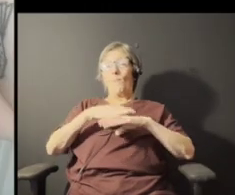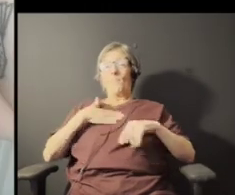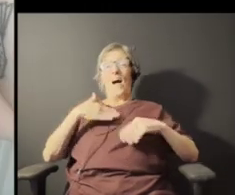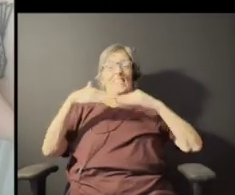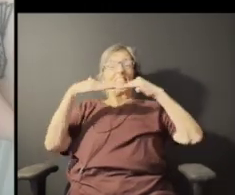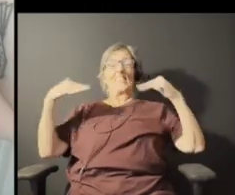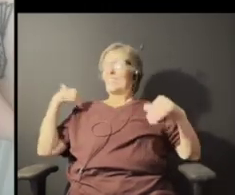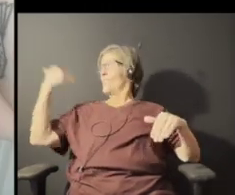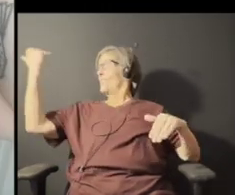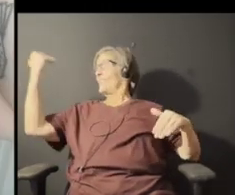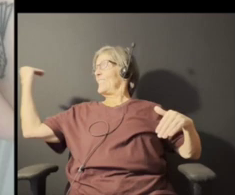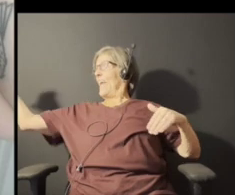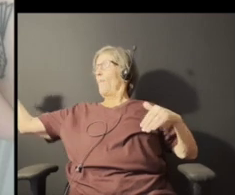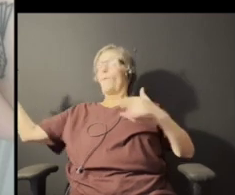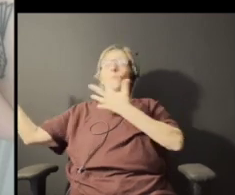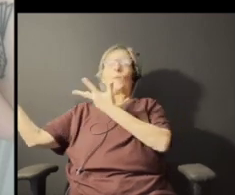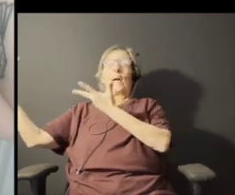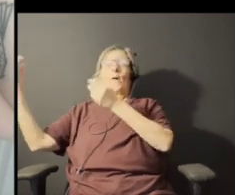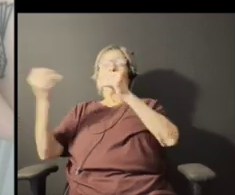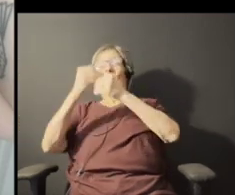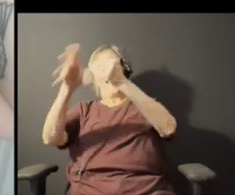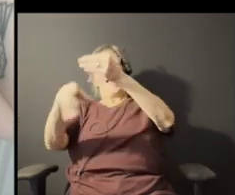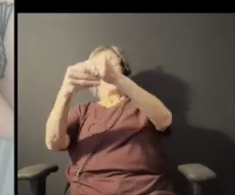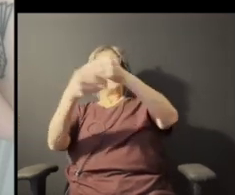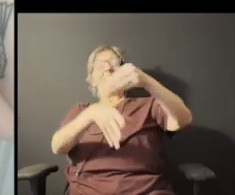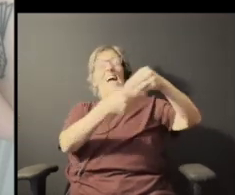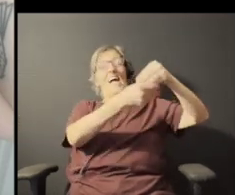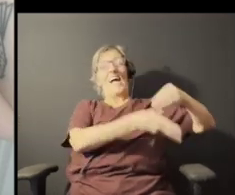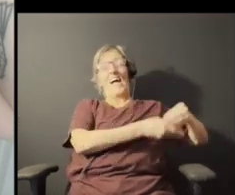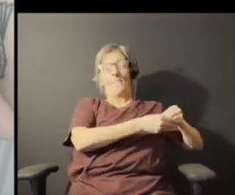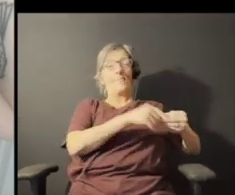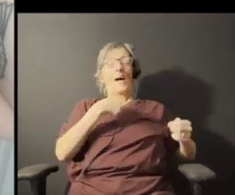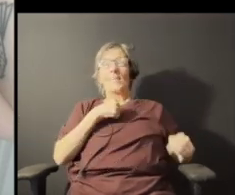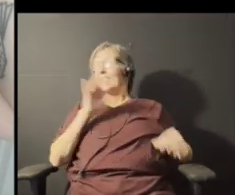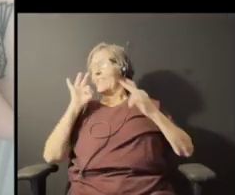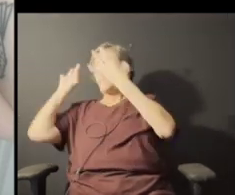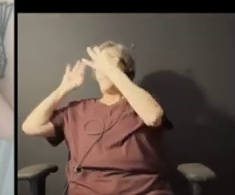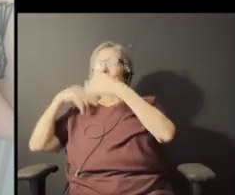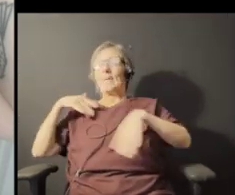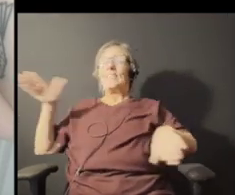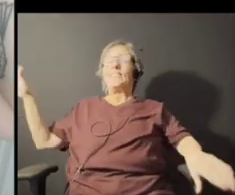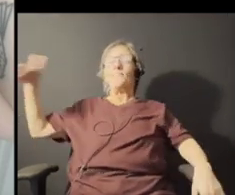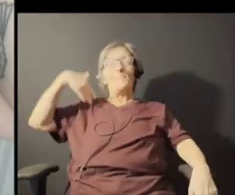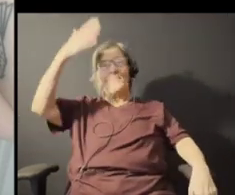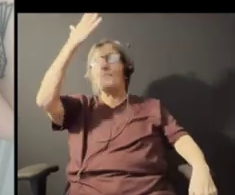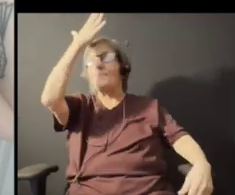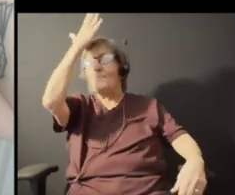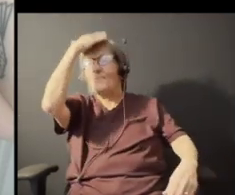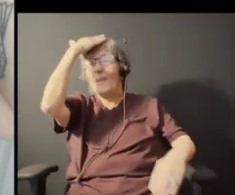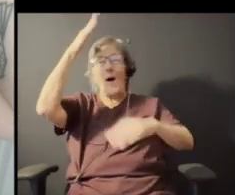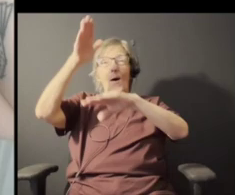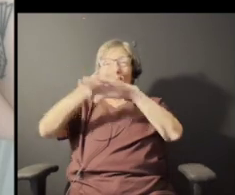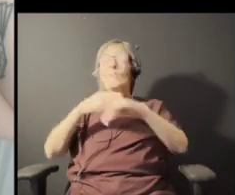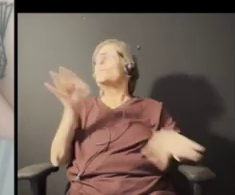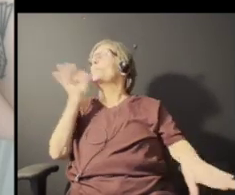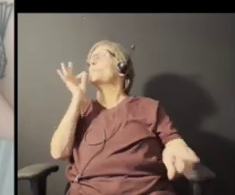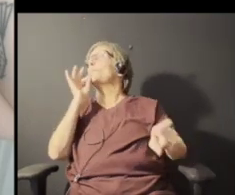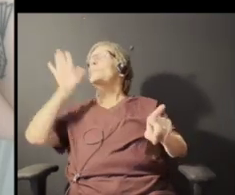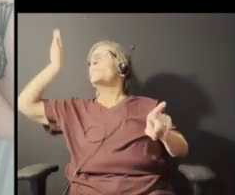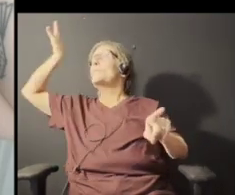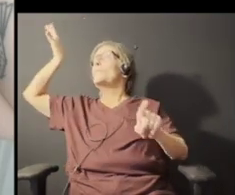shelf right now, just kind of waiting to have more stuff added to it. And I go by and I give it a little pat on the head. And I'm like,